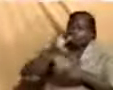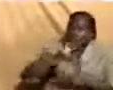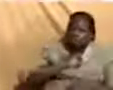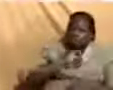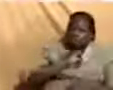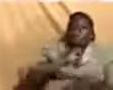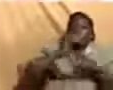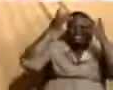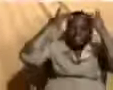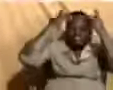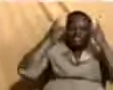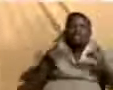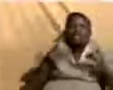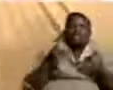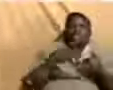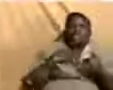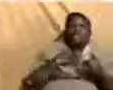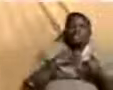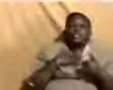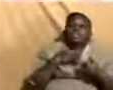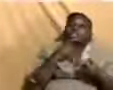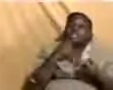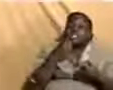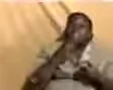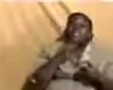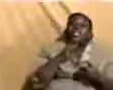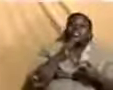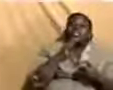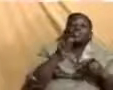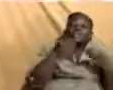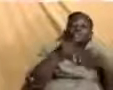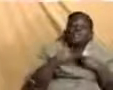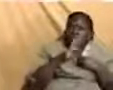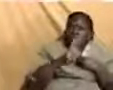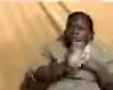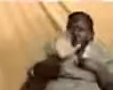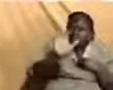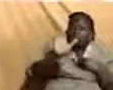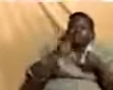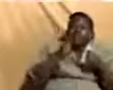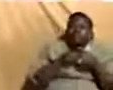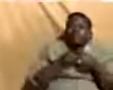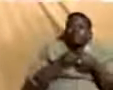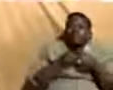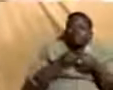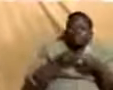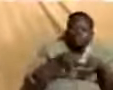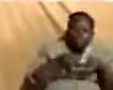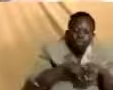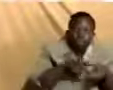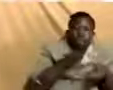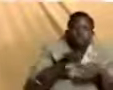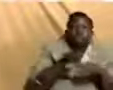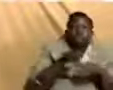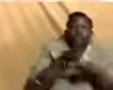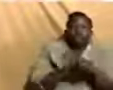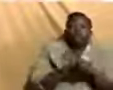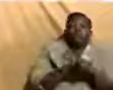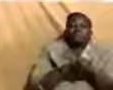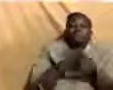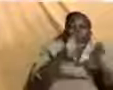decisions. Therefore, don't allow yourself to be bound by that wrong decision which you affirmed, which came from the High